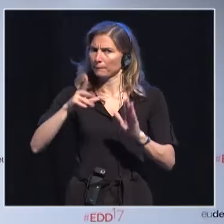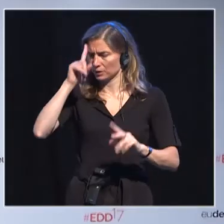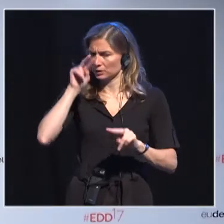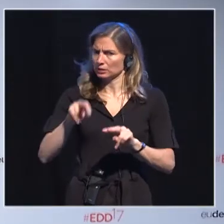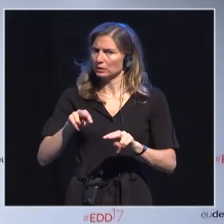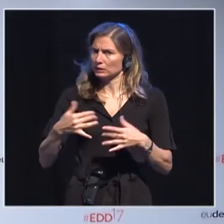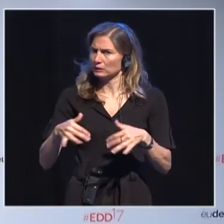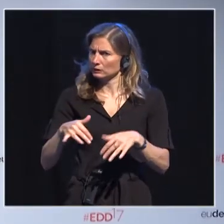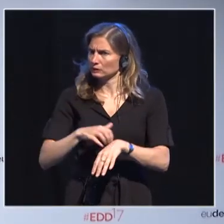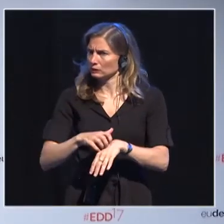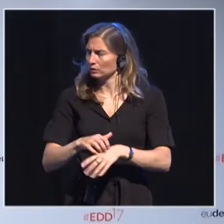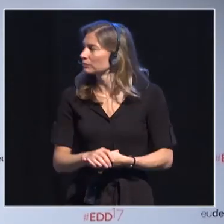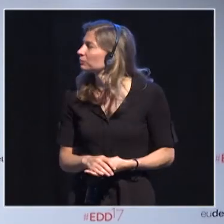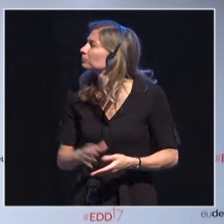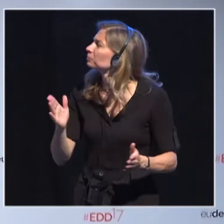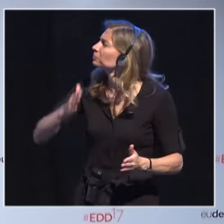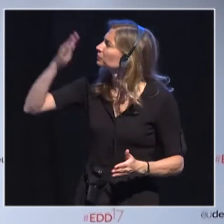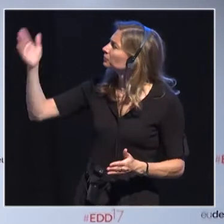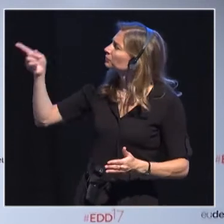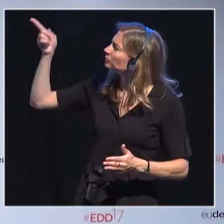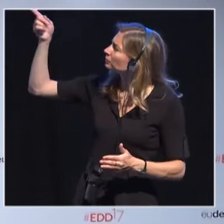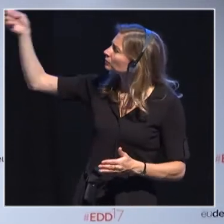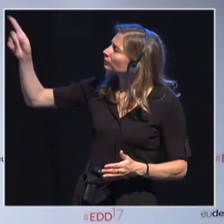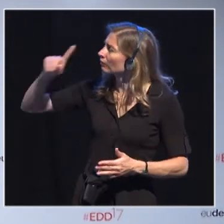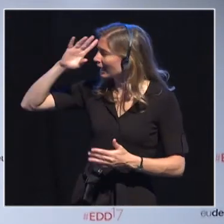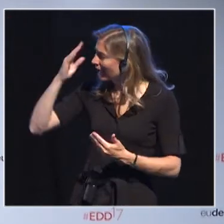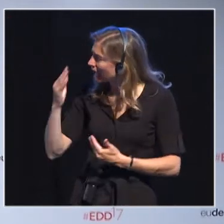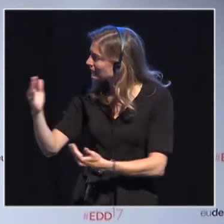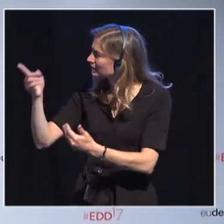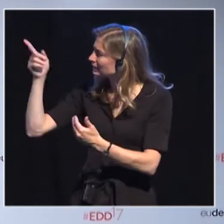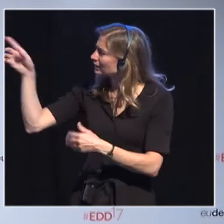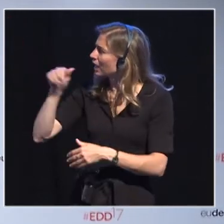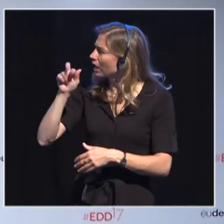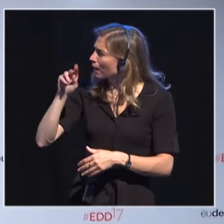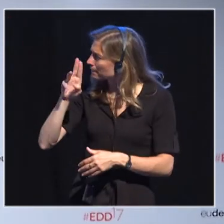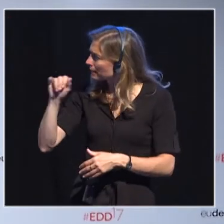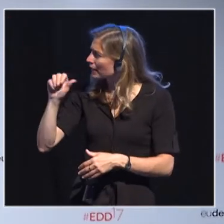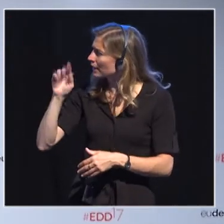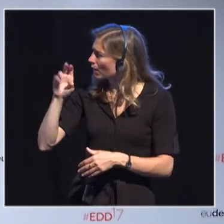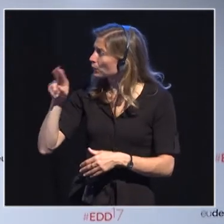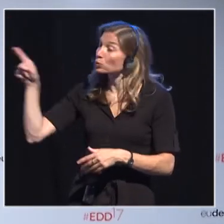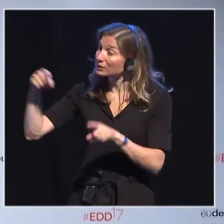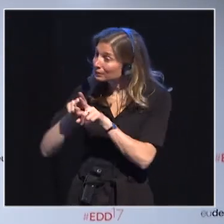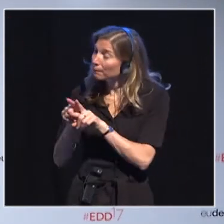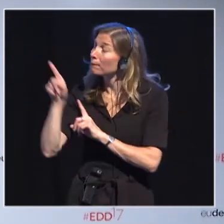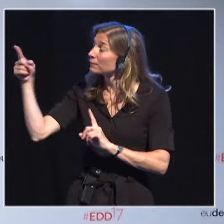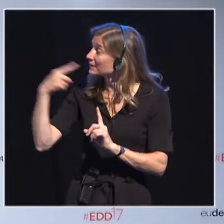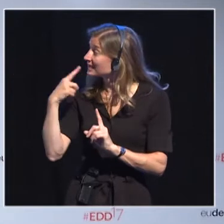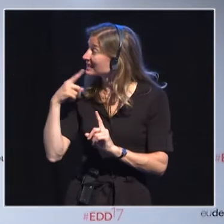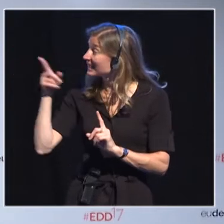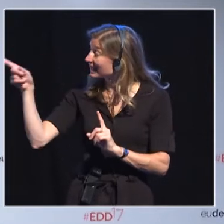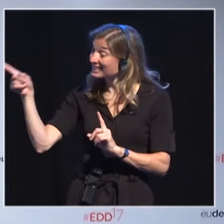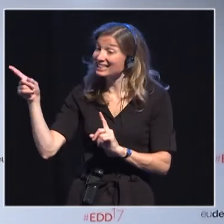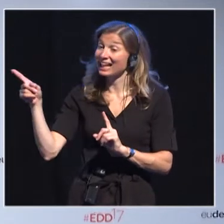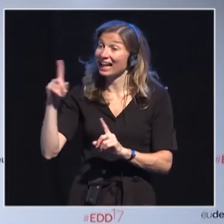Your Excellency, Dr. Amani Abu Zaid, you mentioned digital literacy, as did Chinenye, is an important step